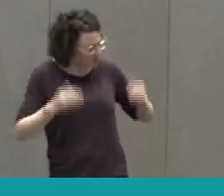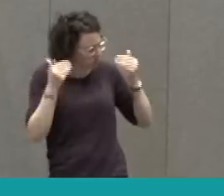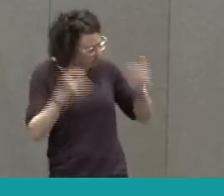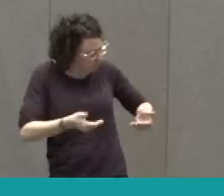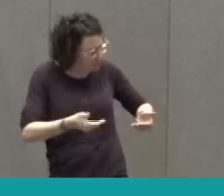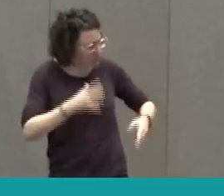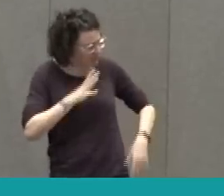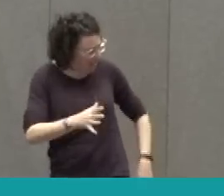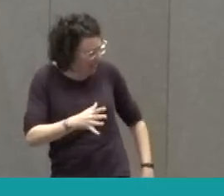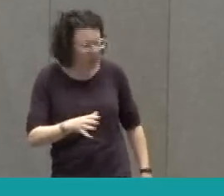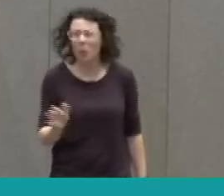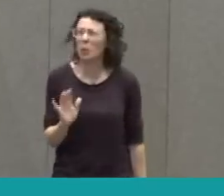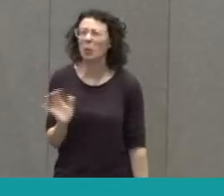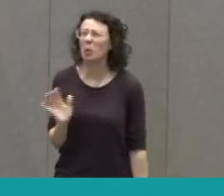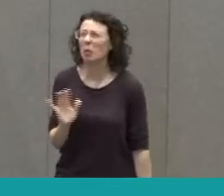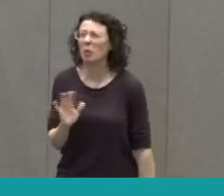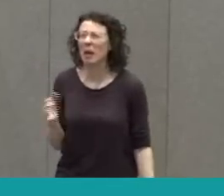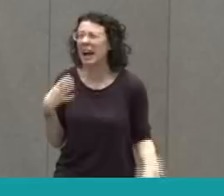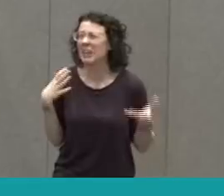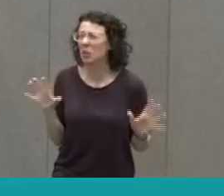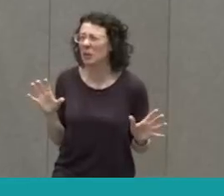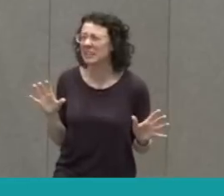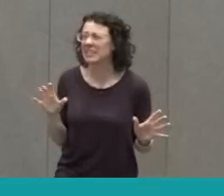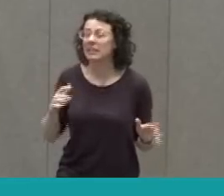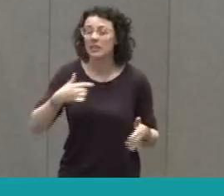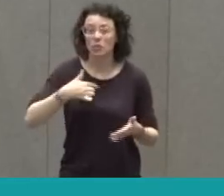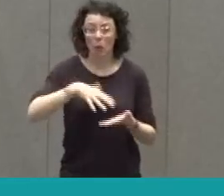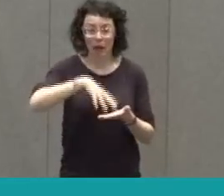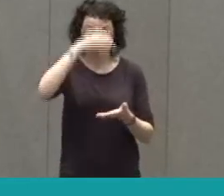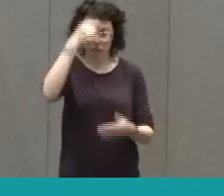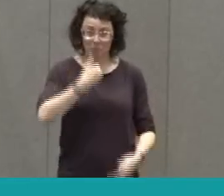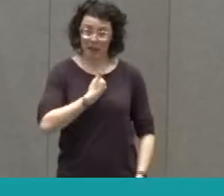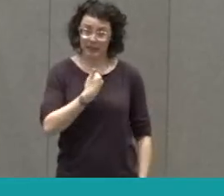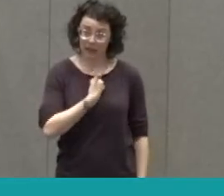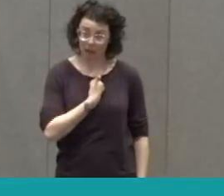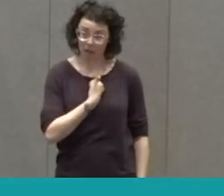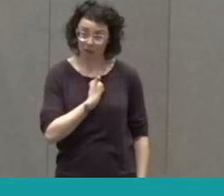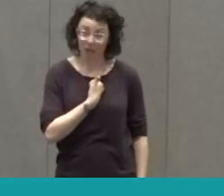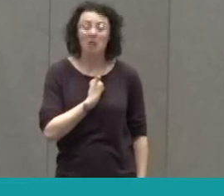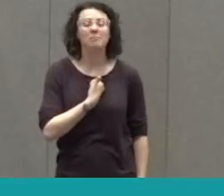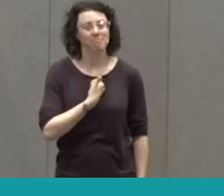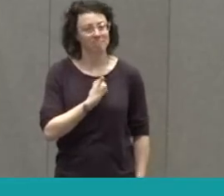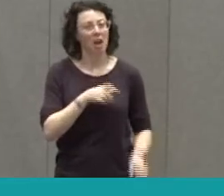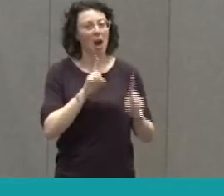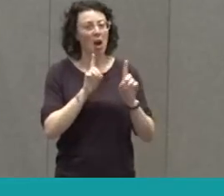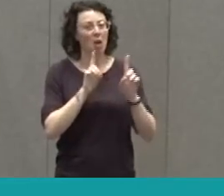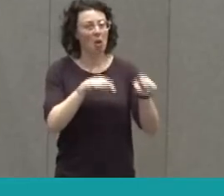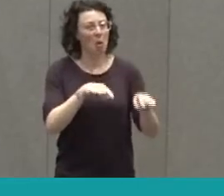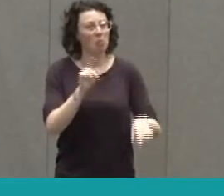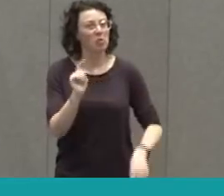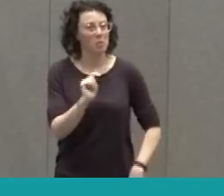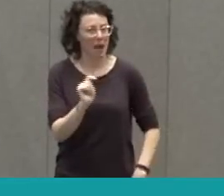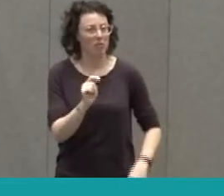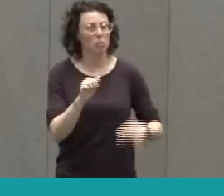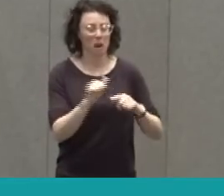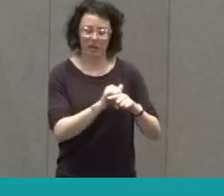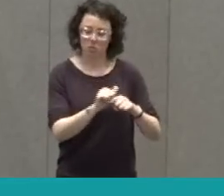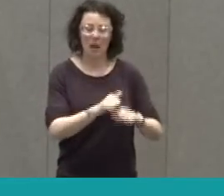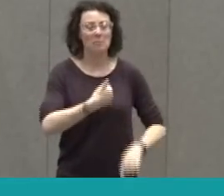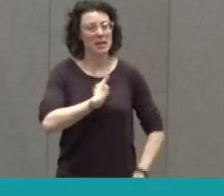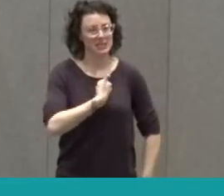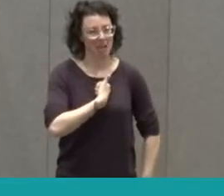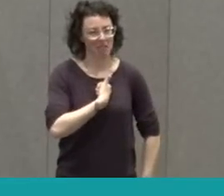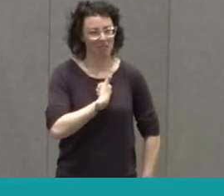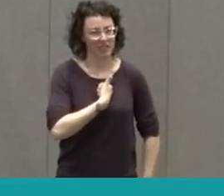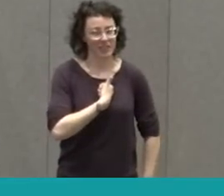learned how to potty train myself, and I went to the bathroom in the bathroom. So yes, that's a little joke that my mom